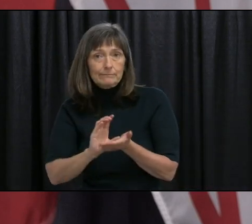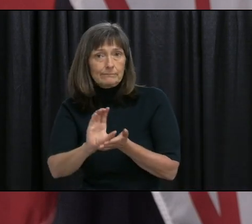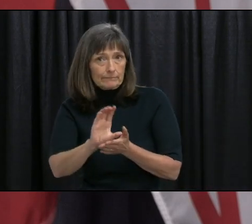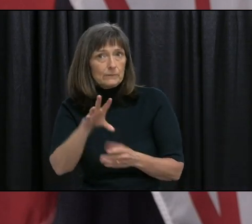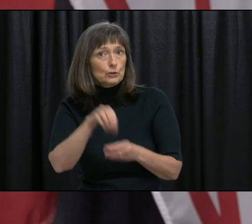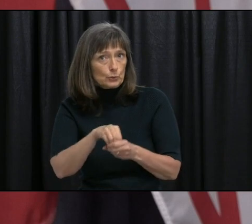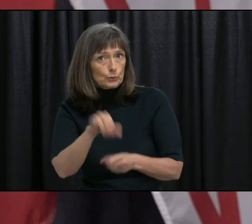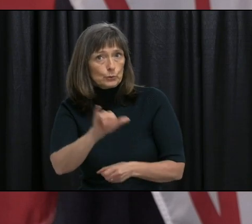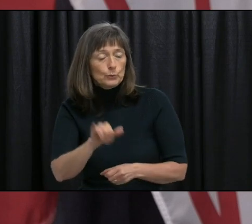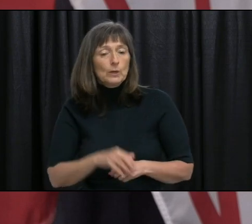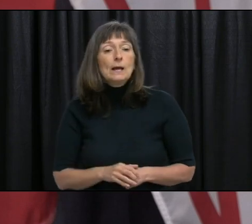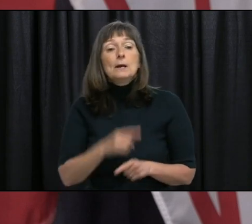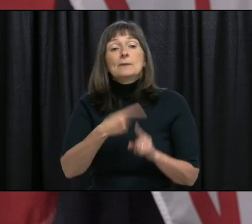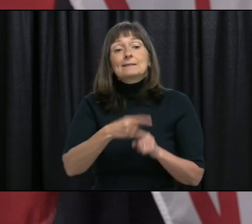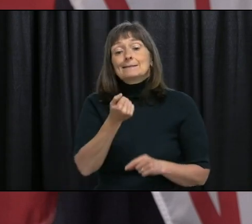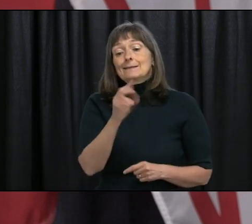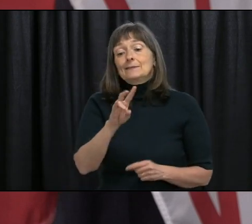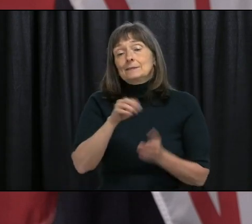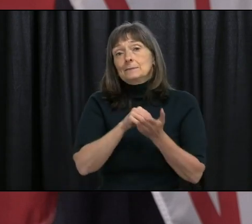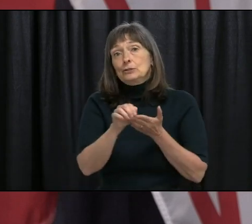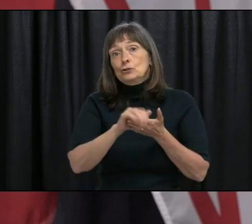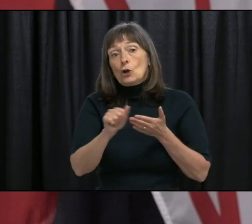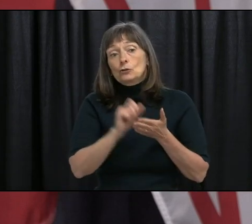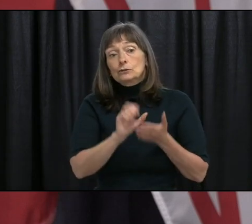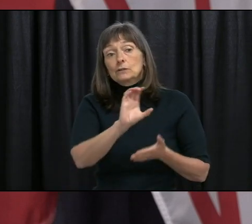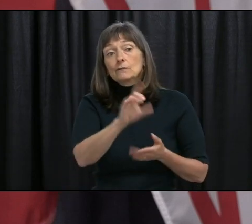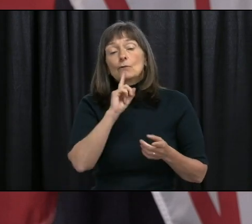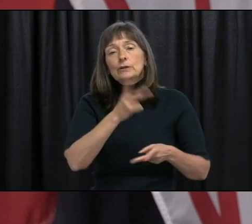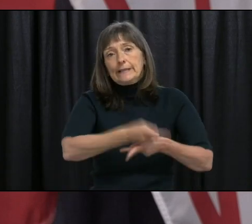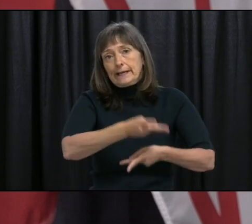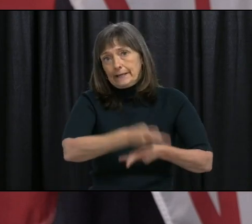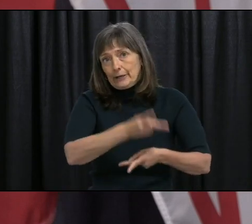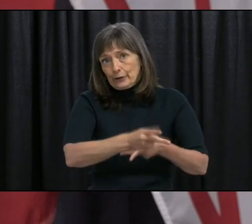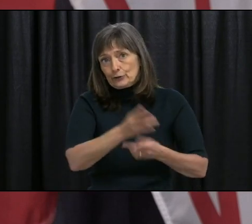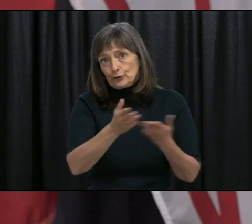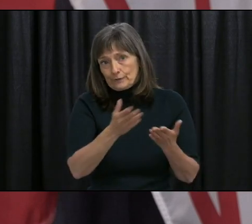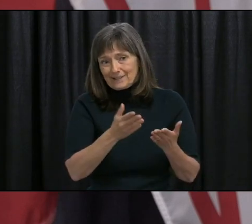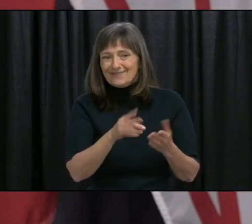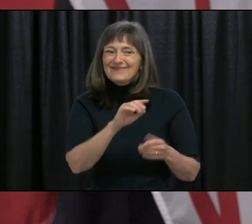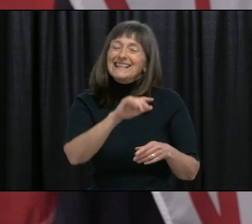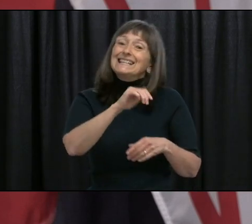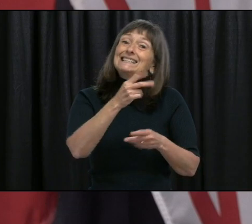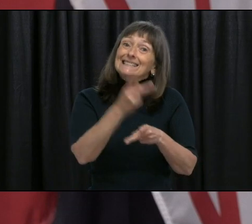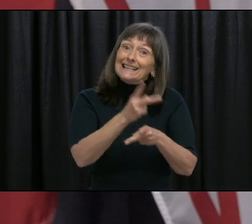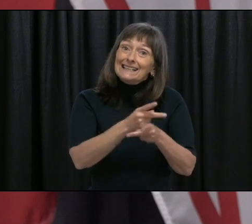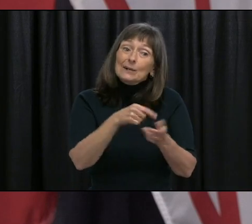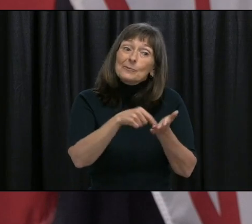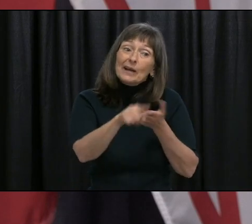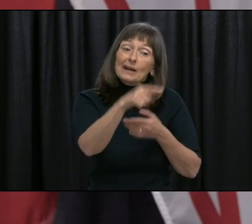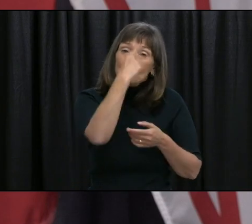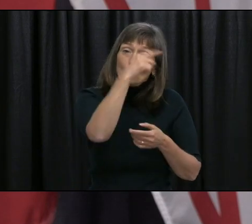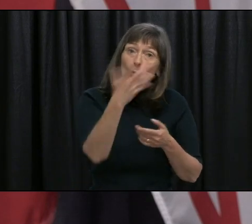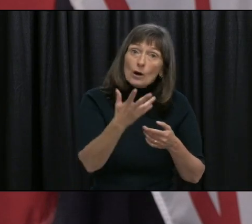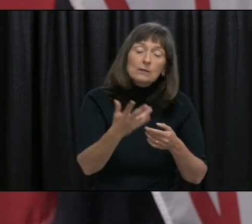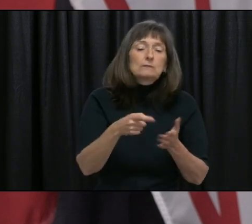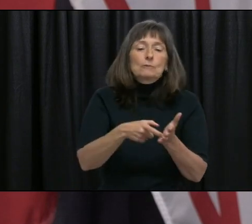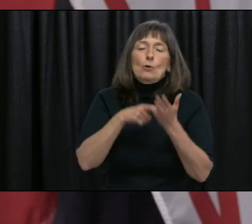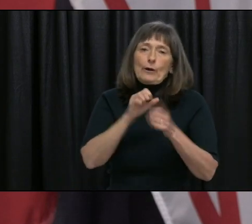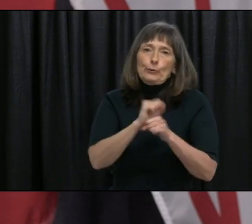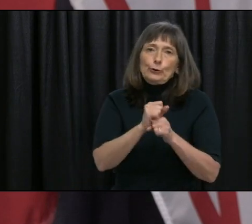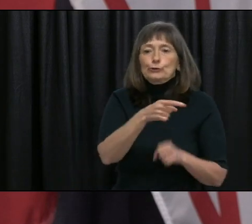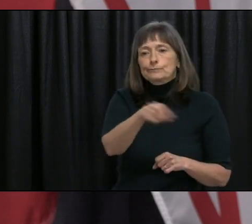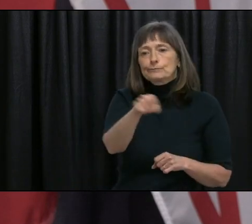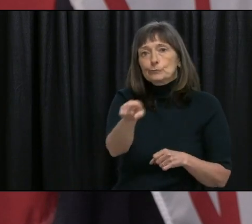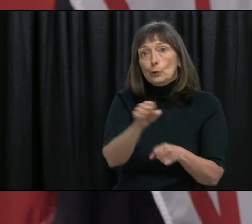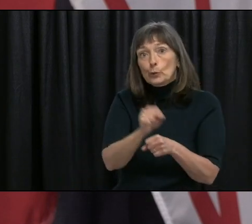million in child care services. And this was really to support our essential workers early on into the pandemic that would need